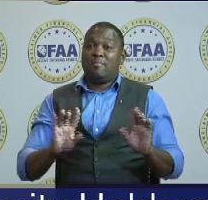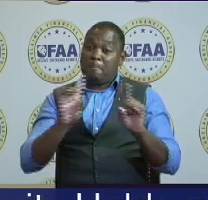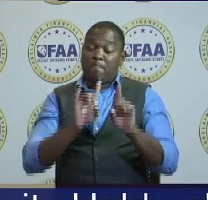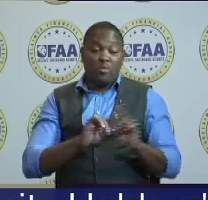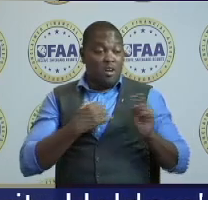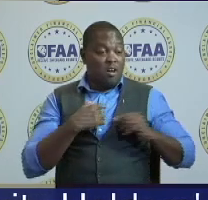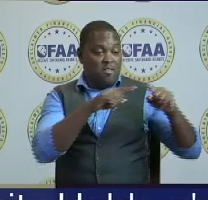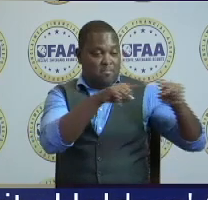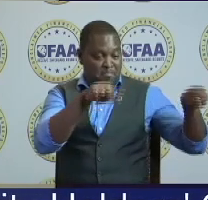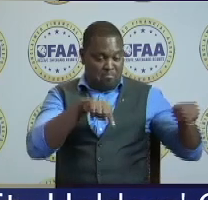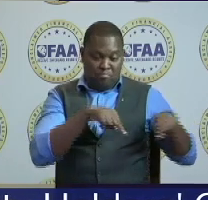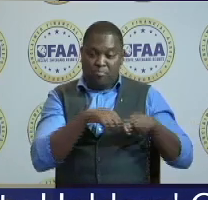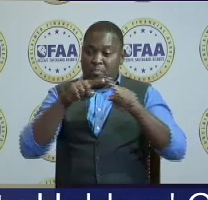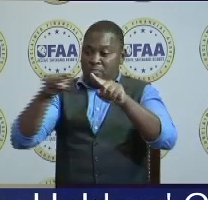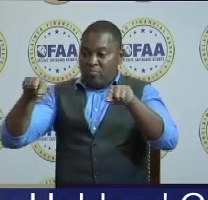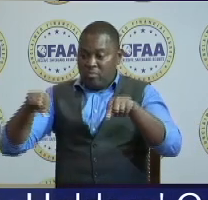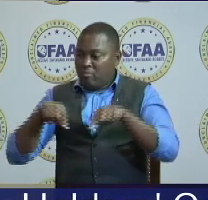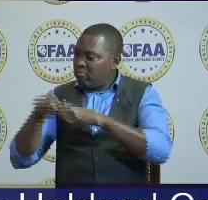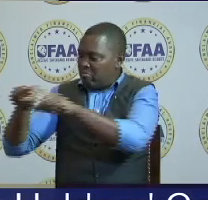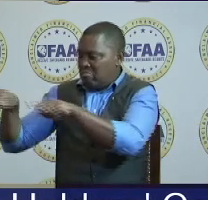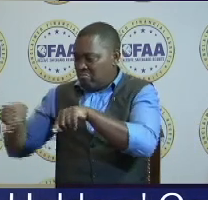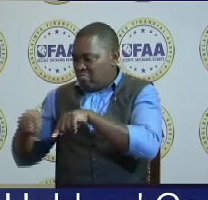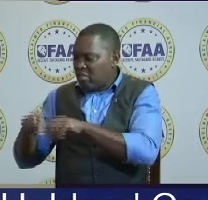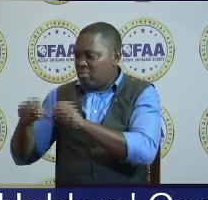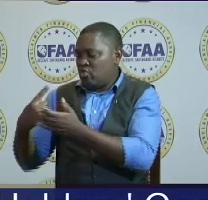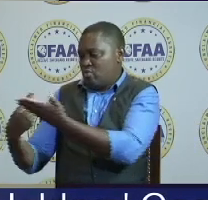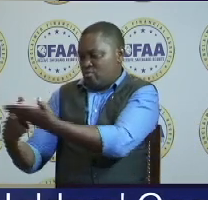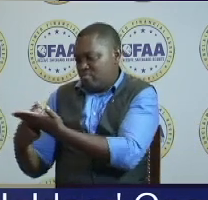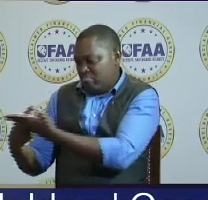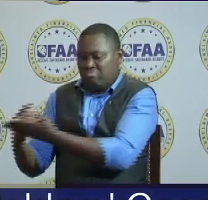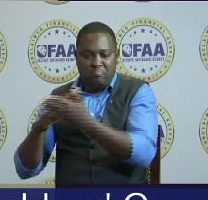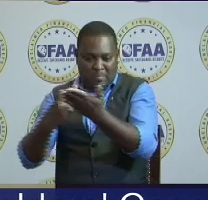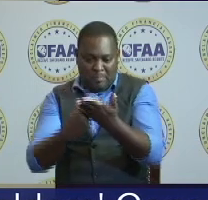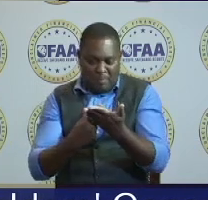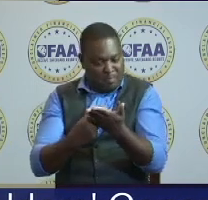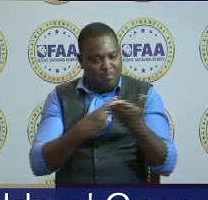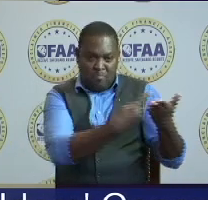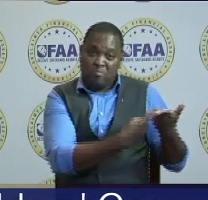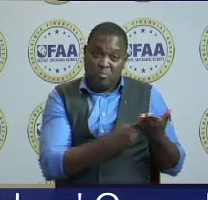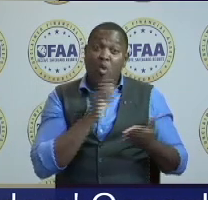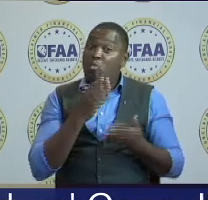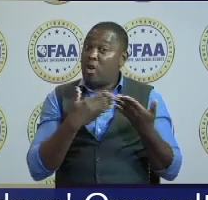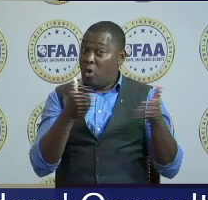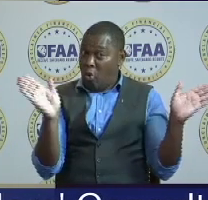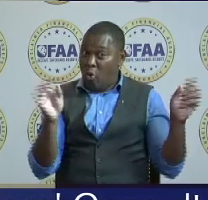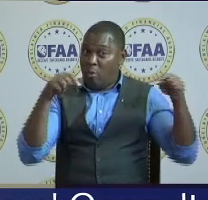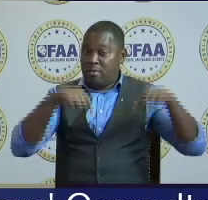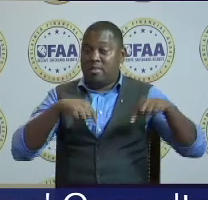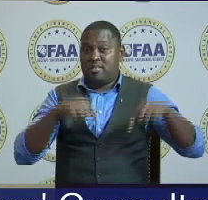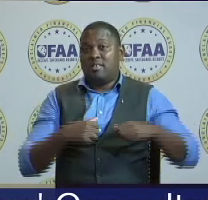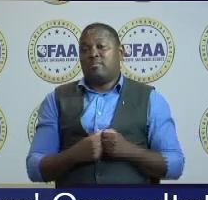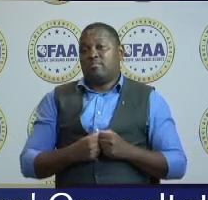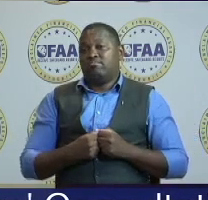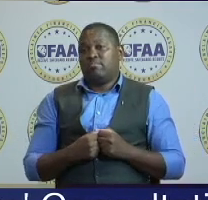can currently have, you know, conversations with other people. They are being opened any time from now. They should be open now. If I'm not wrong,